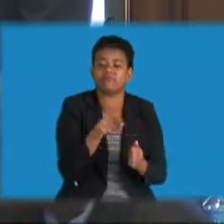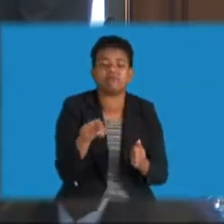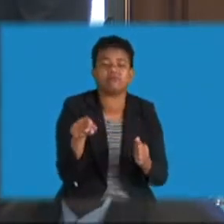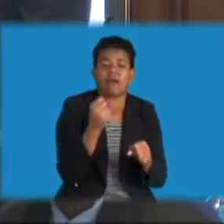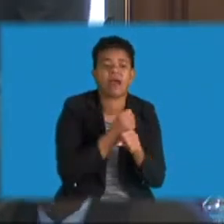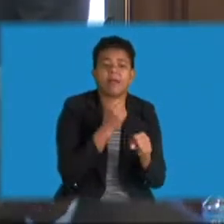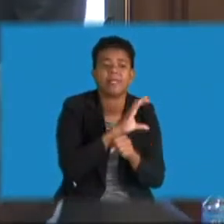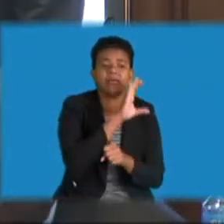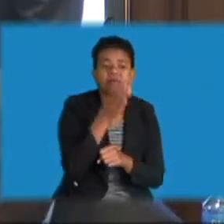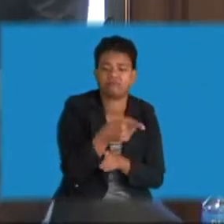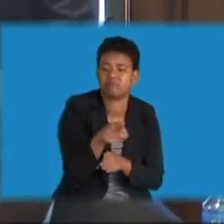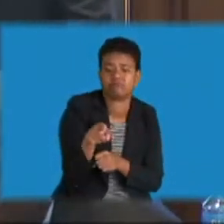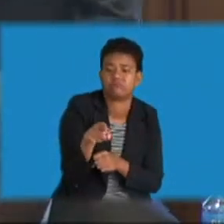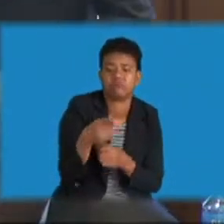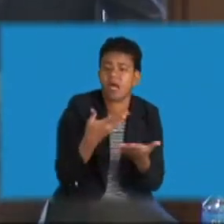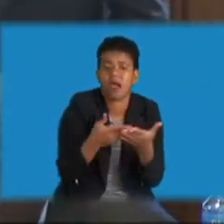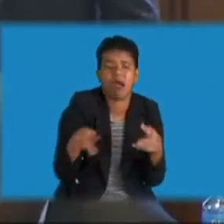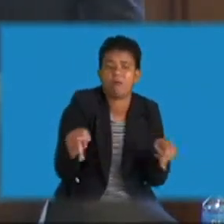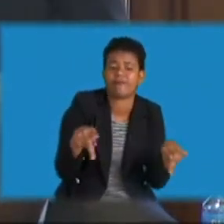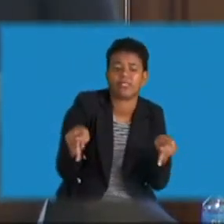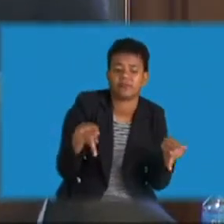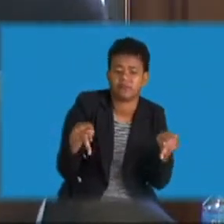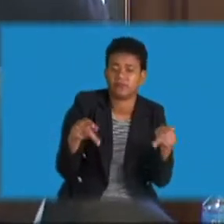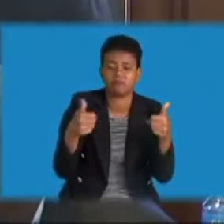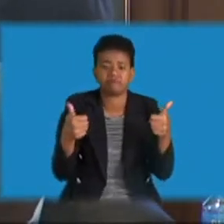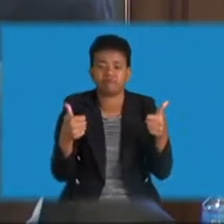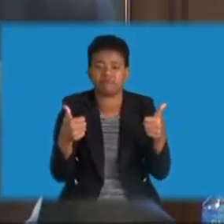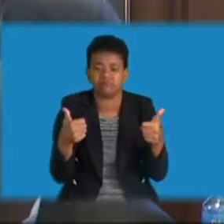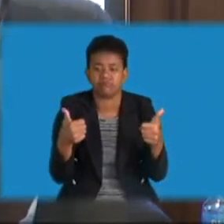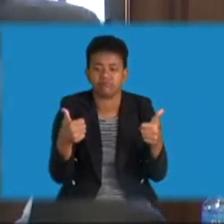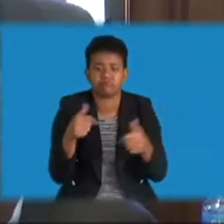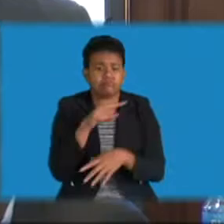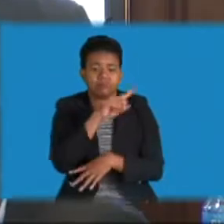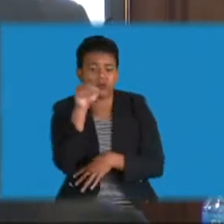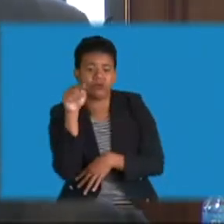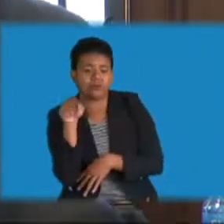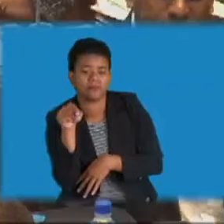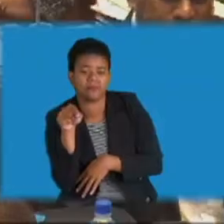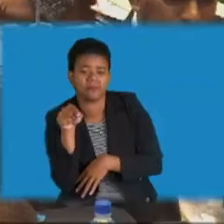performing? Thank you, Madam Speaker. Honourable Minister.